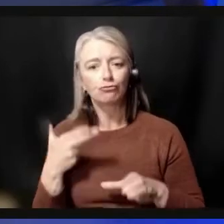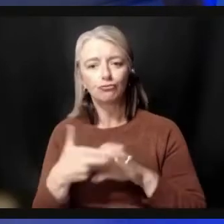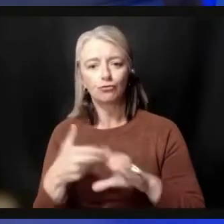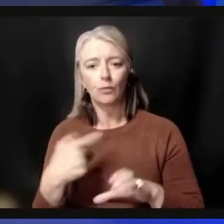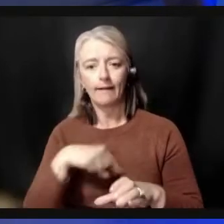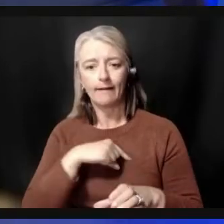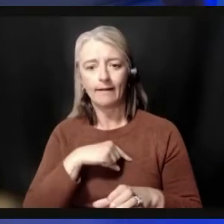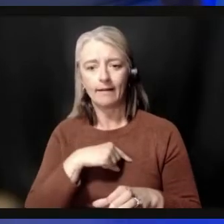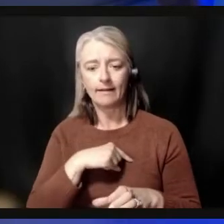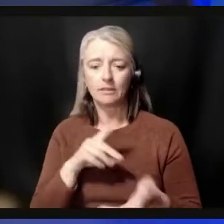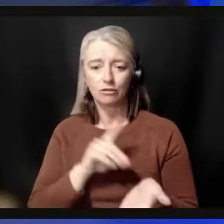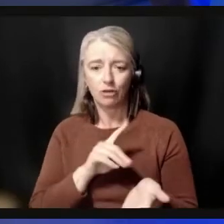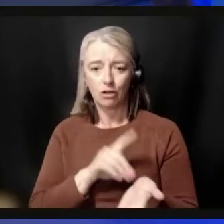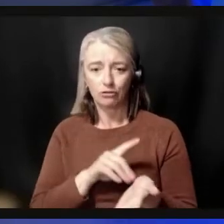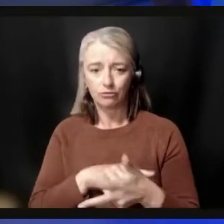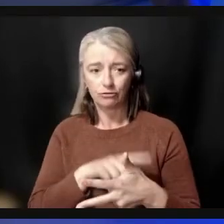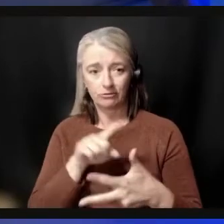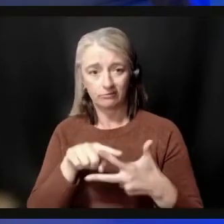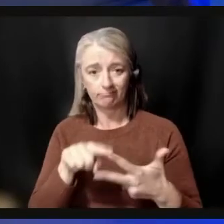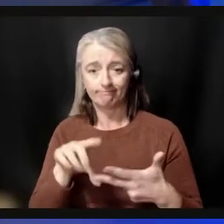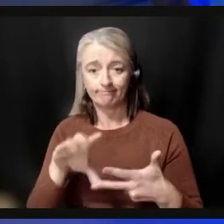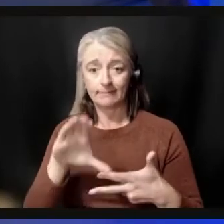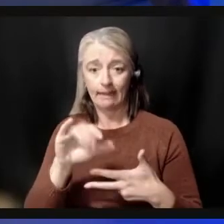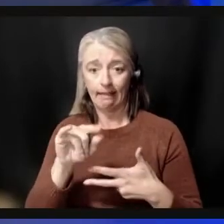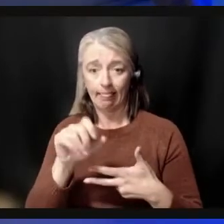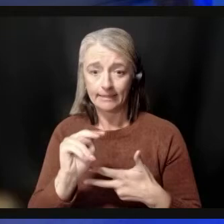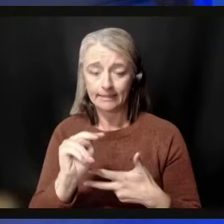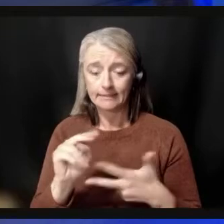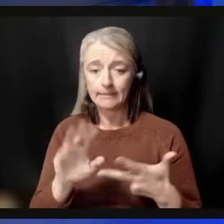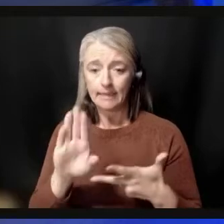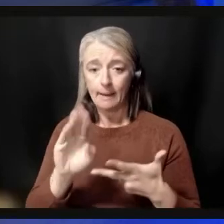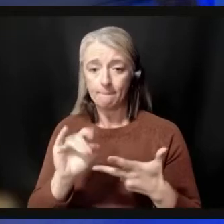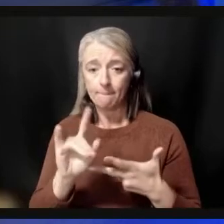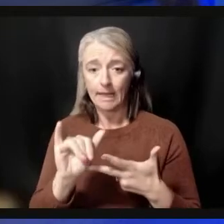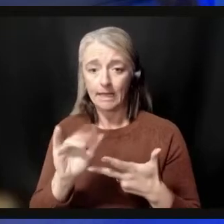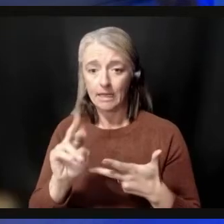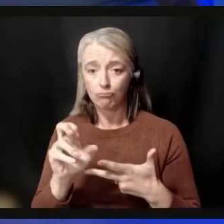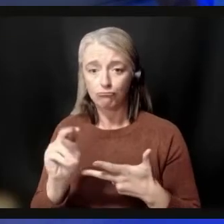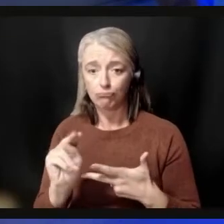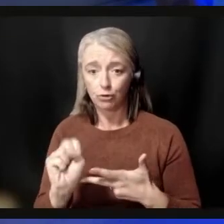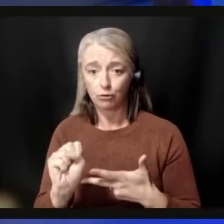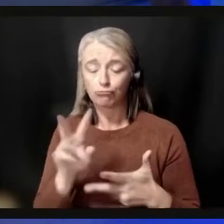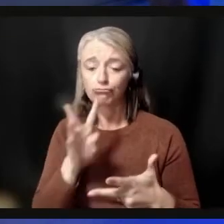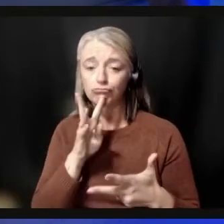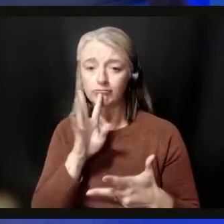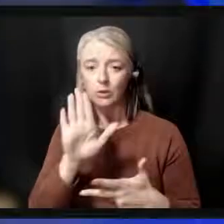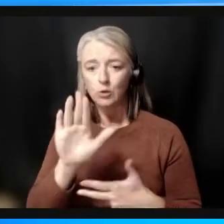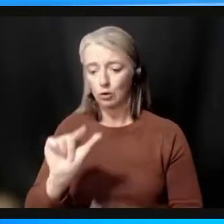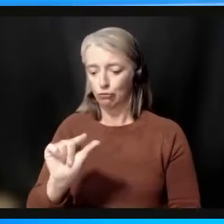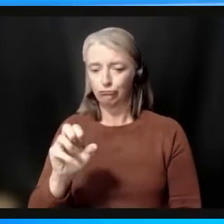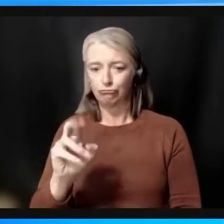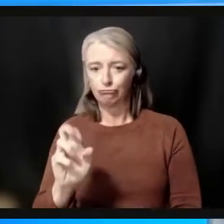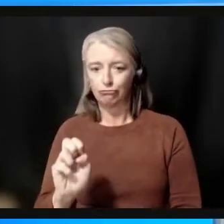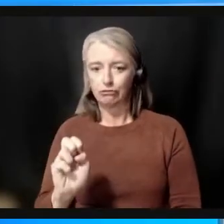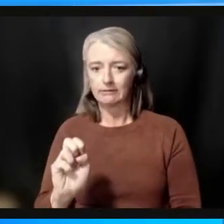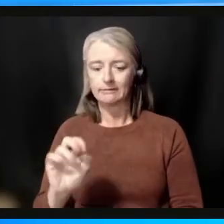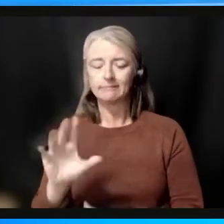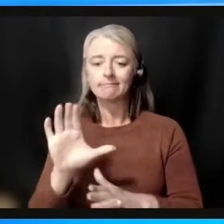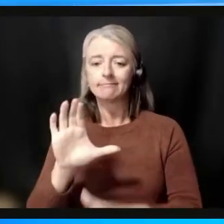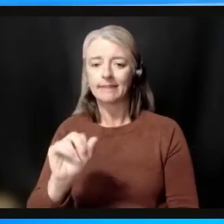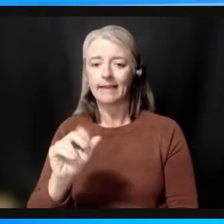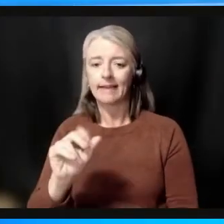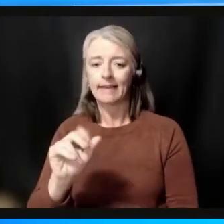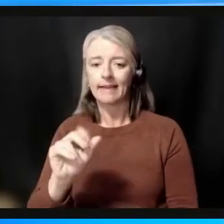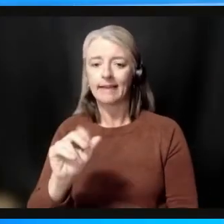Nye, Dr. Jennifer Klemp, and Becky Burns talking about your genes and your cancer risk. So many of us